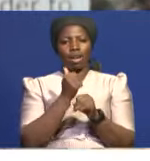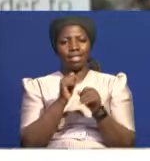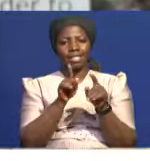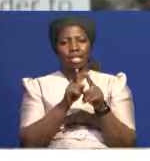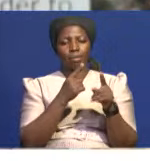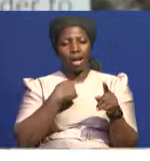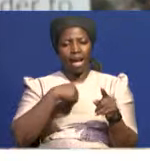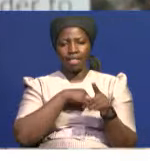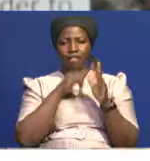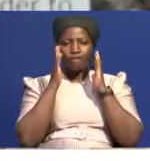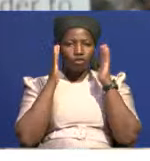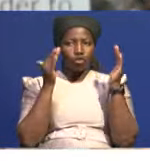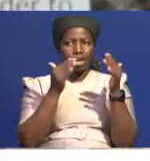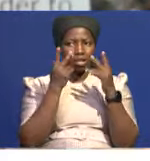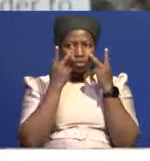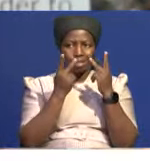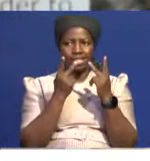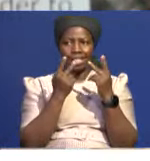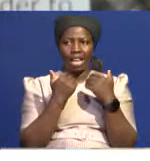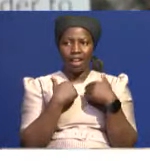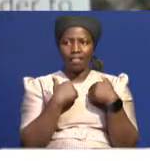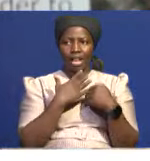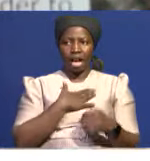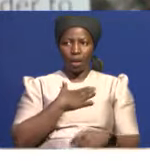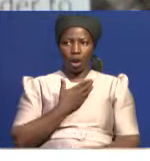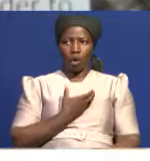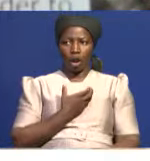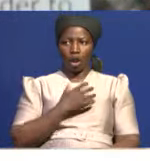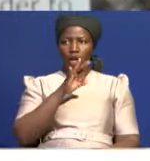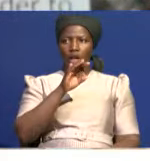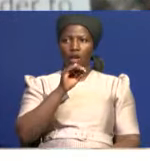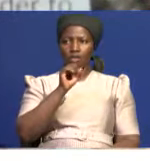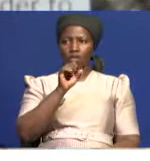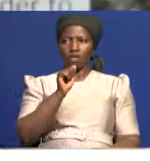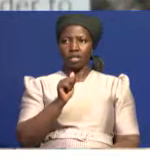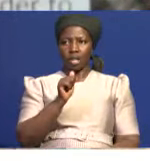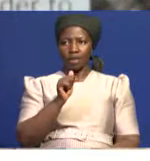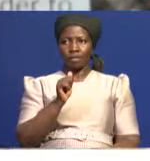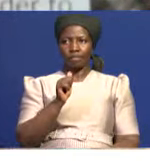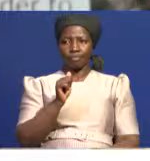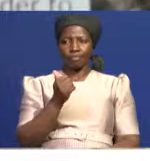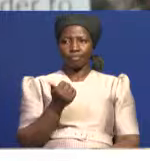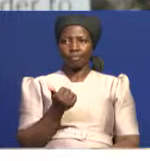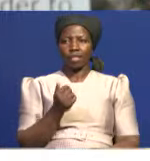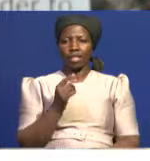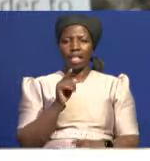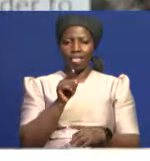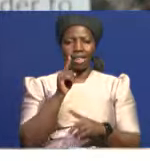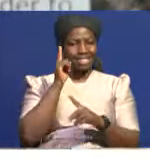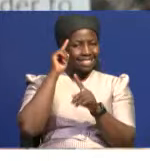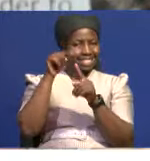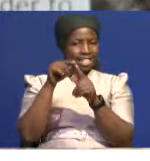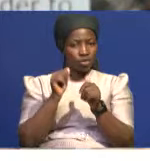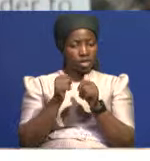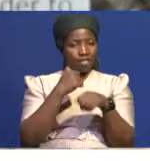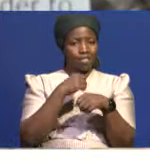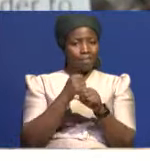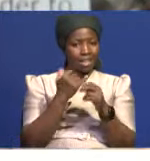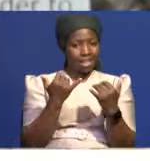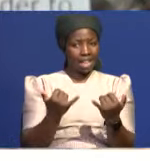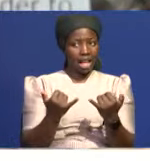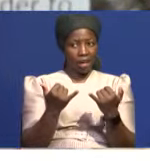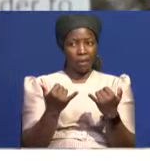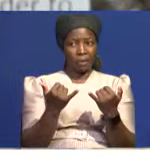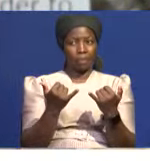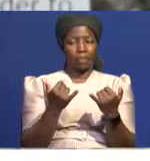looking at having our own FOSA, and so we also be deposit taking, and those are targets that we have put currently, is